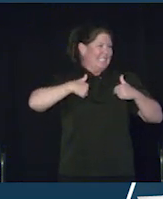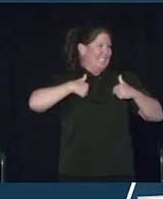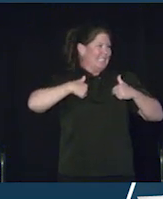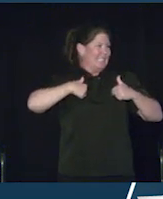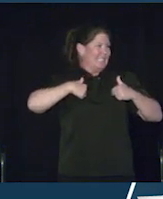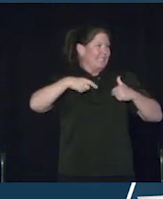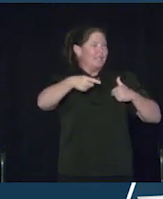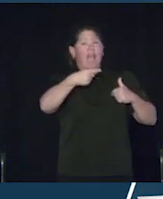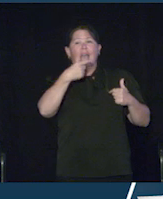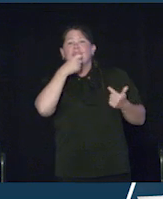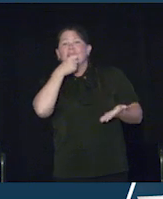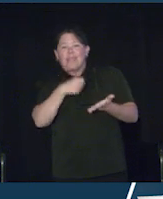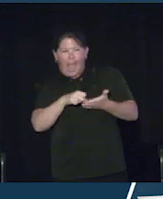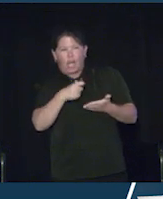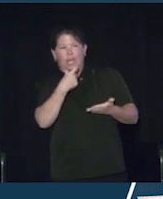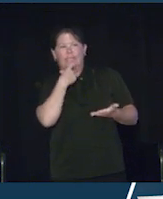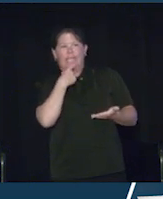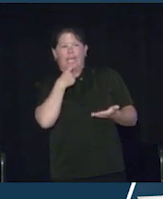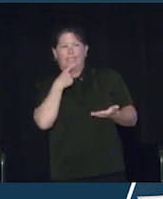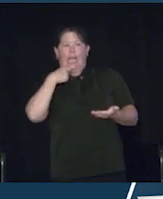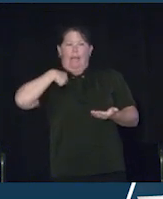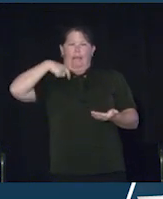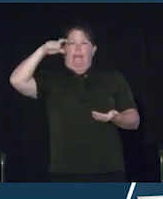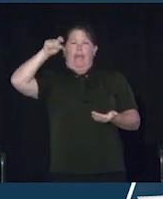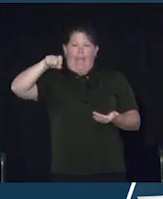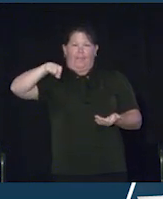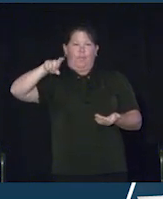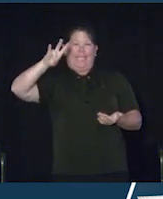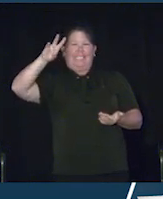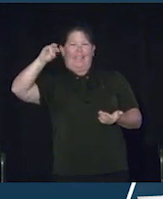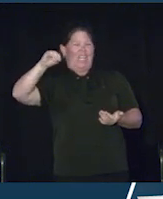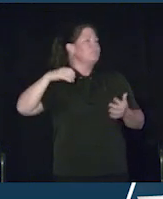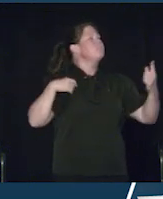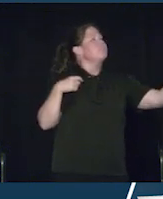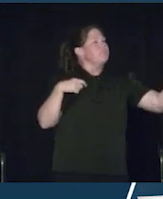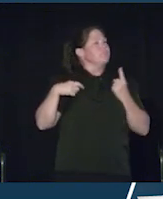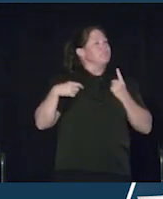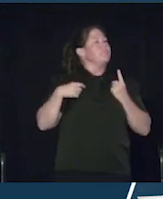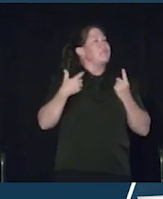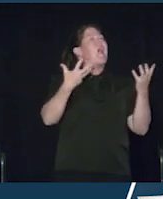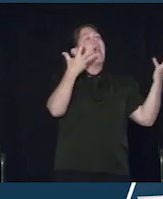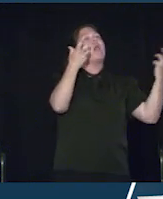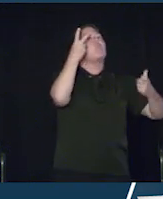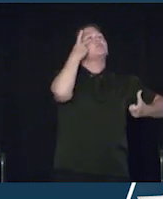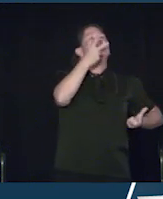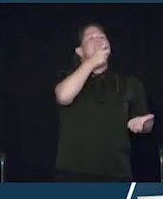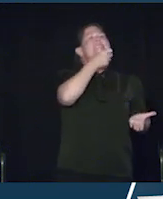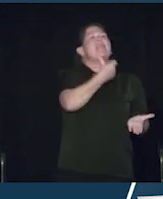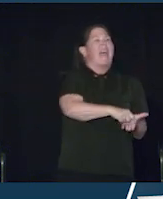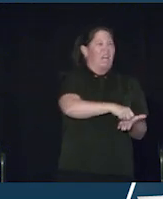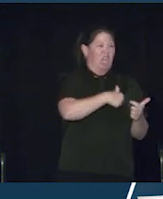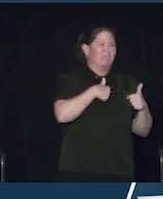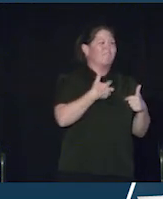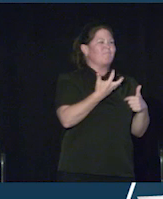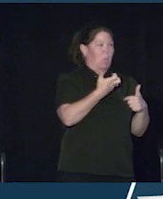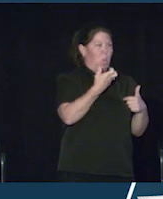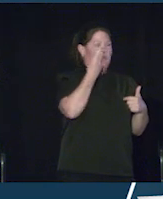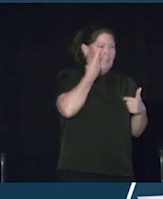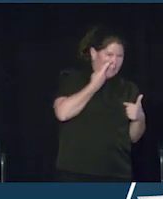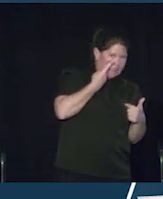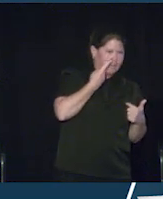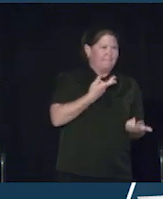to be 70. How do I get that fixed? Come talk to me. Yeah. I want to see the letter, and I'll work with you.